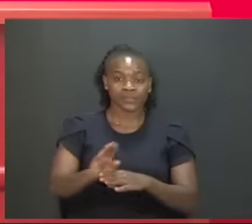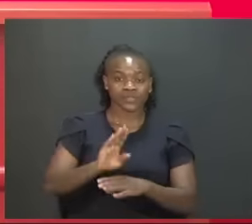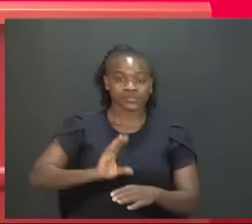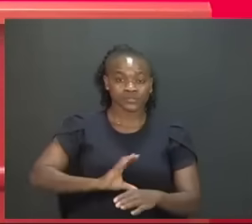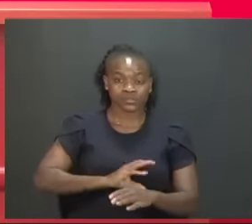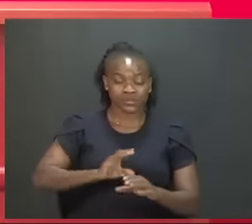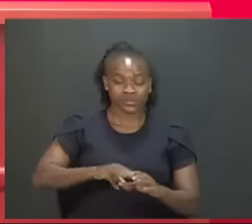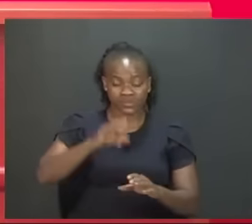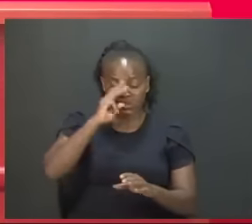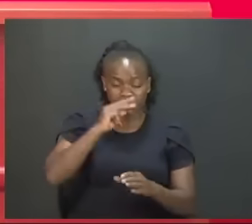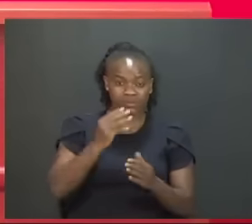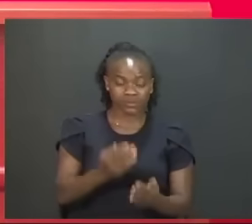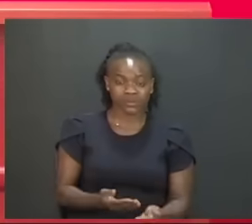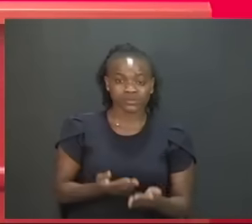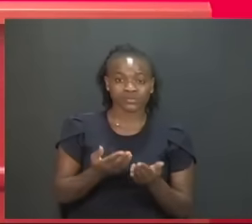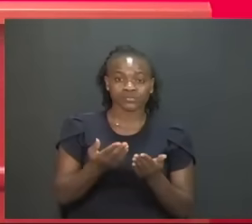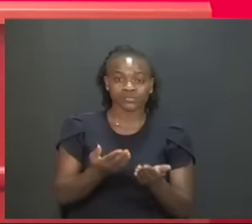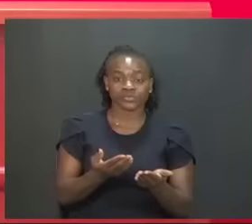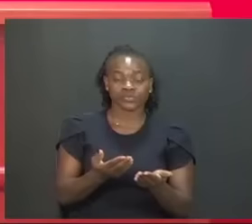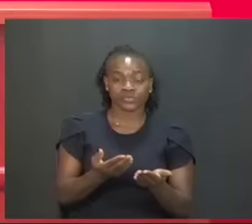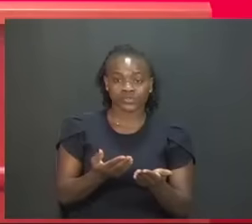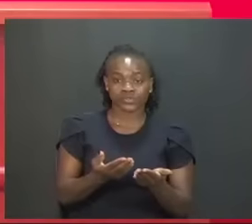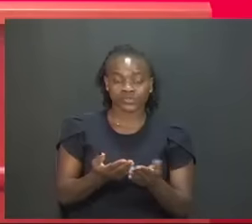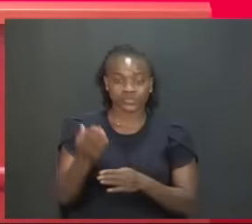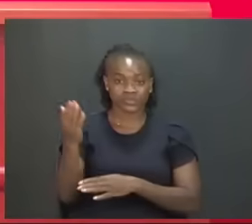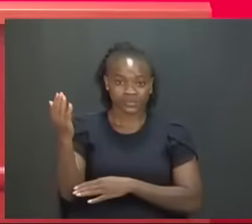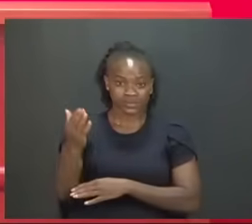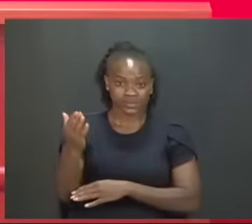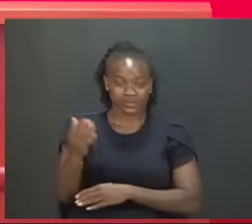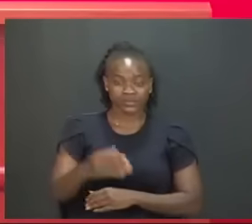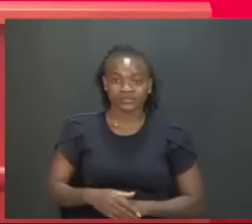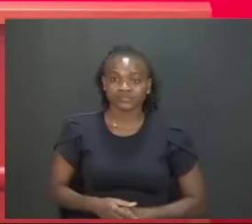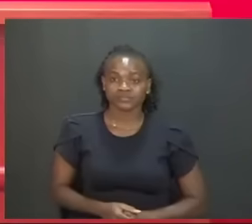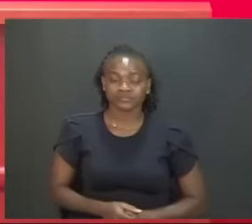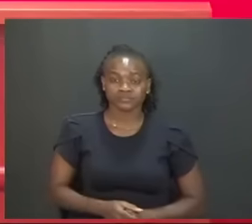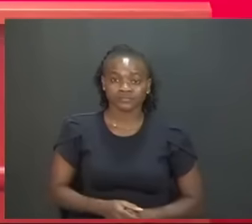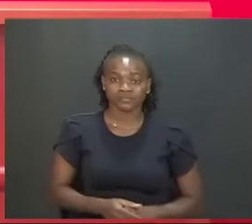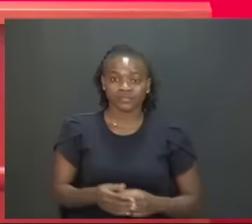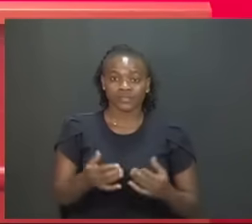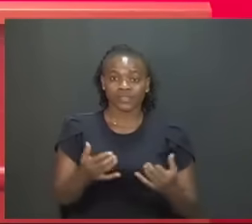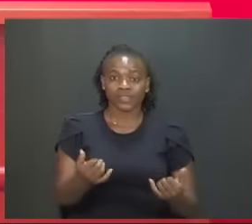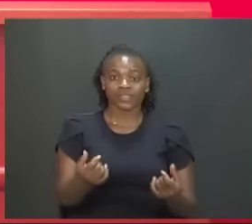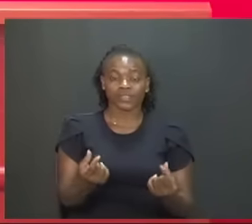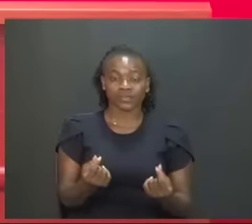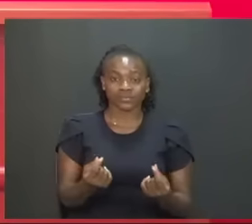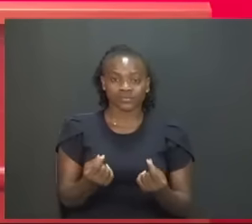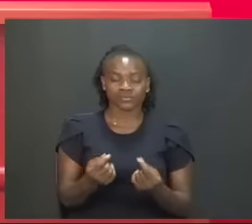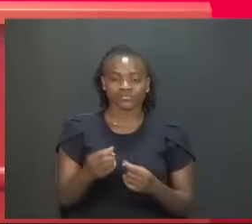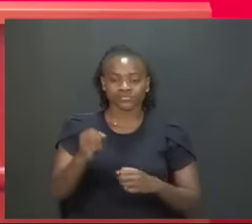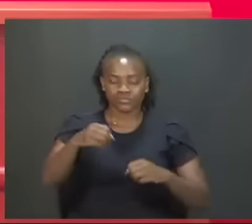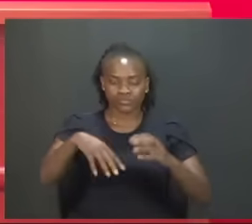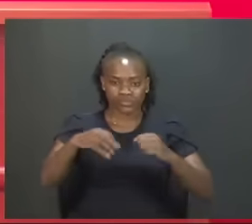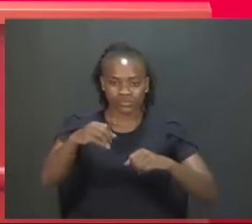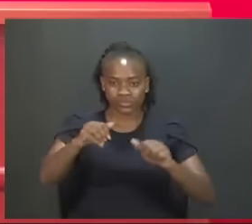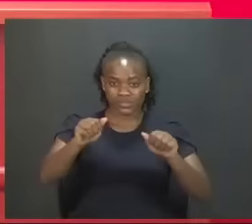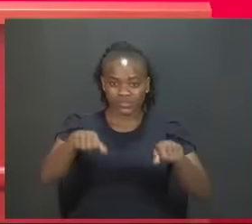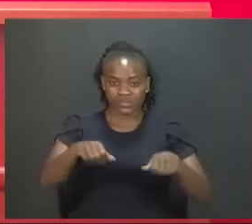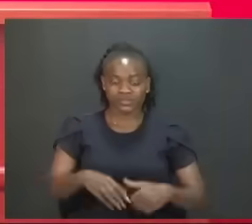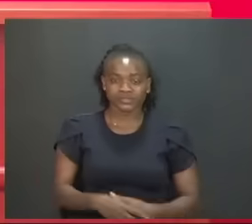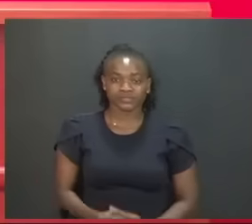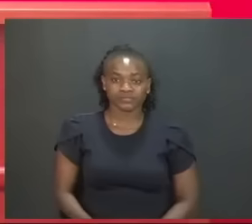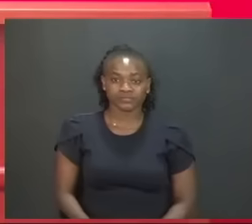has presented the business statement, and it is now for your comment.